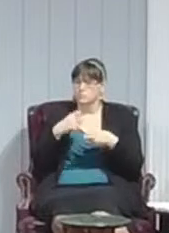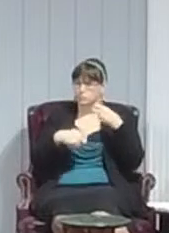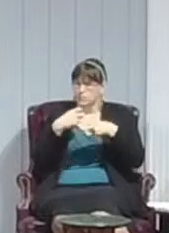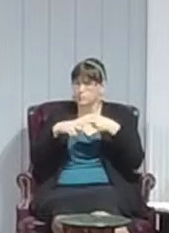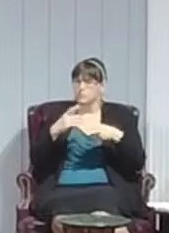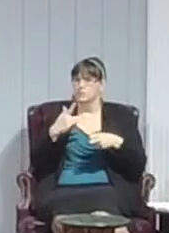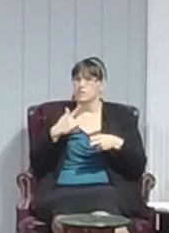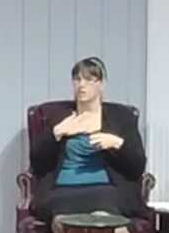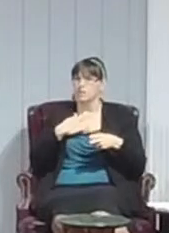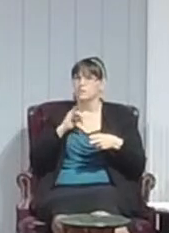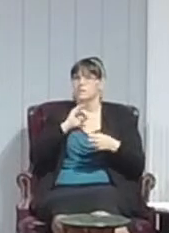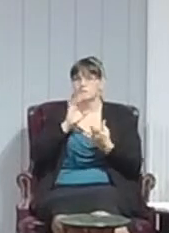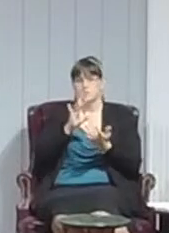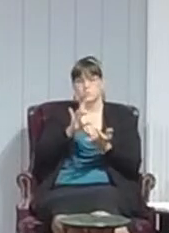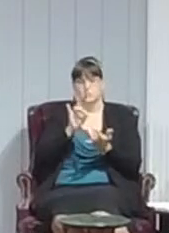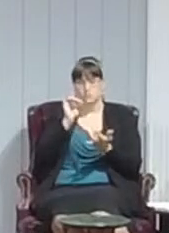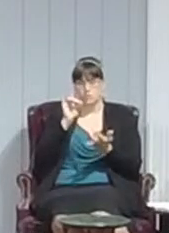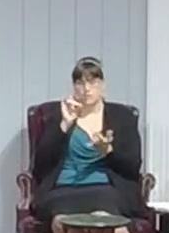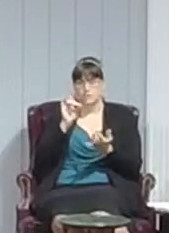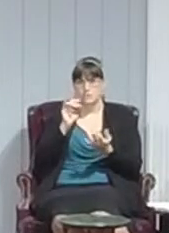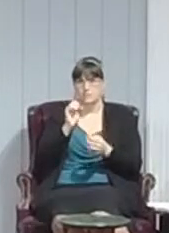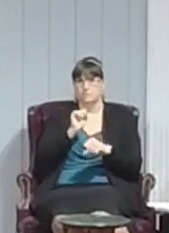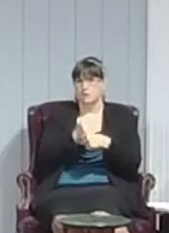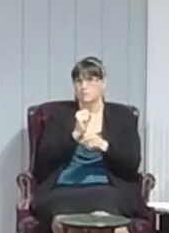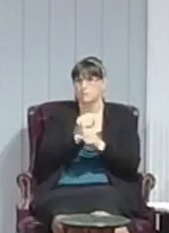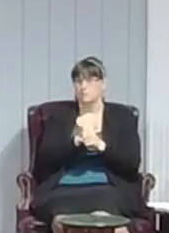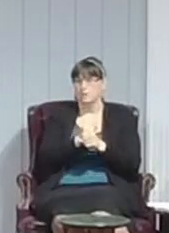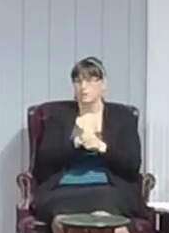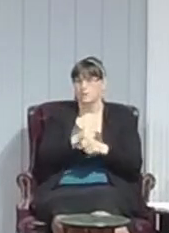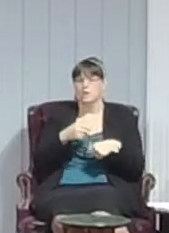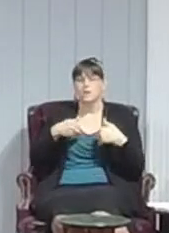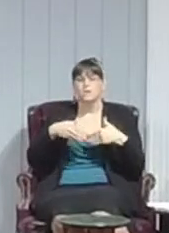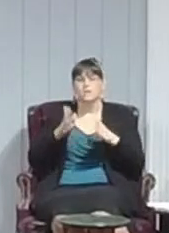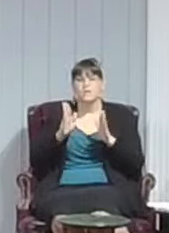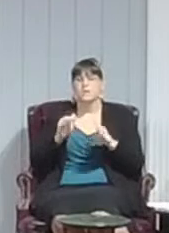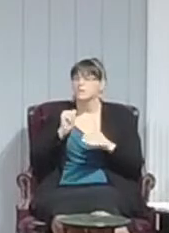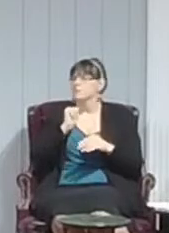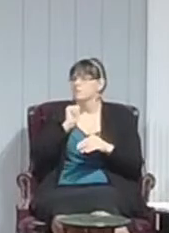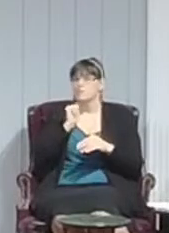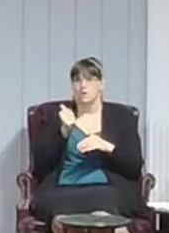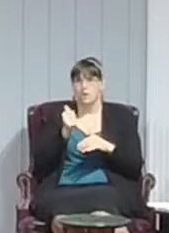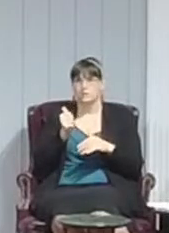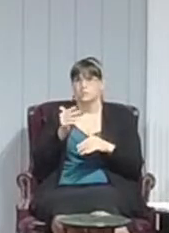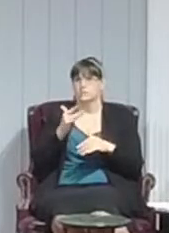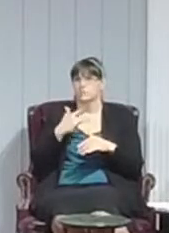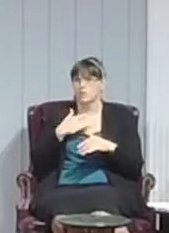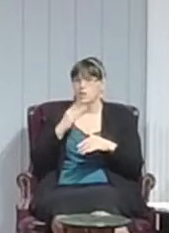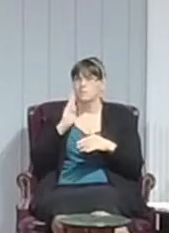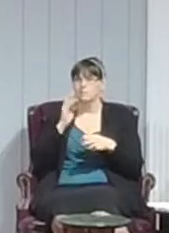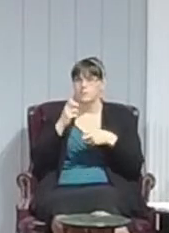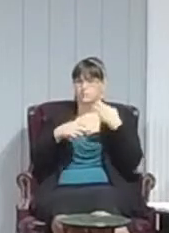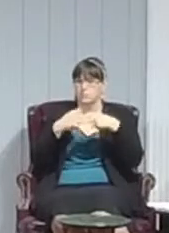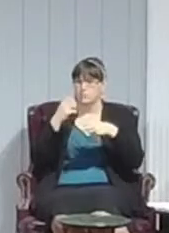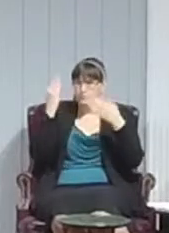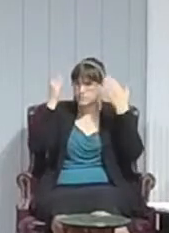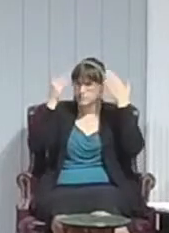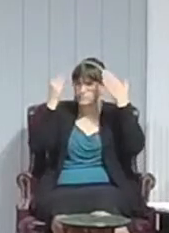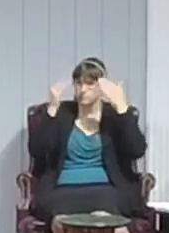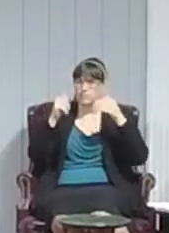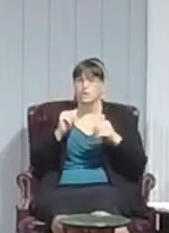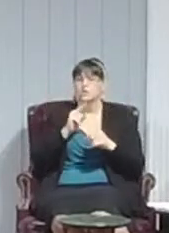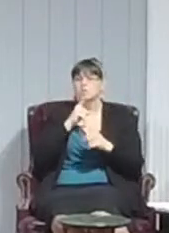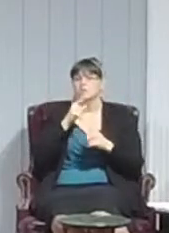can be made. Let not your heart be troubled. So that his disciples had an option